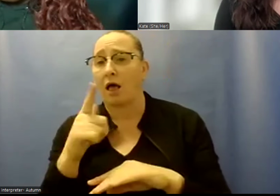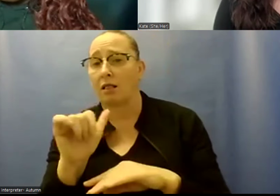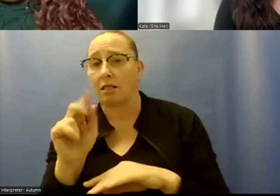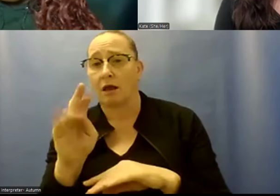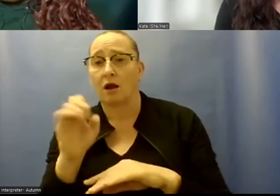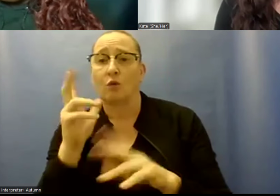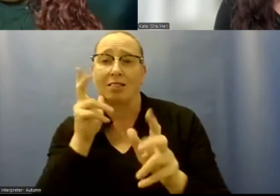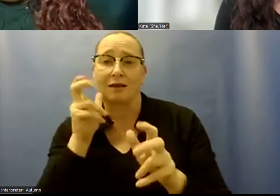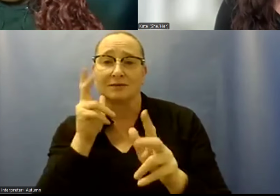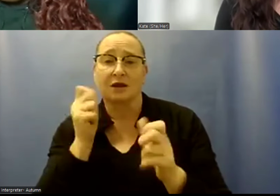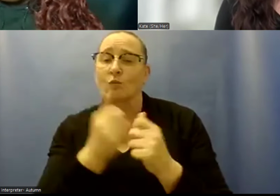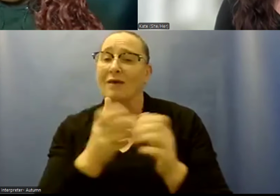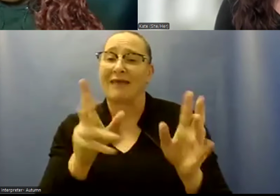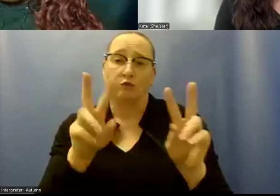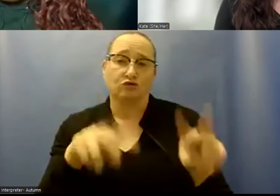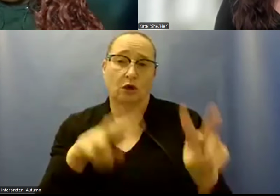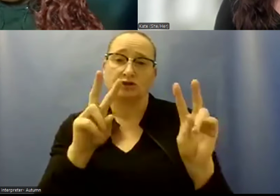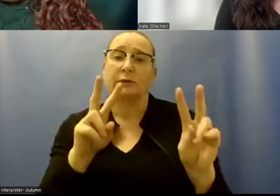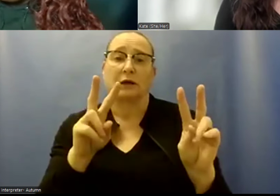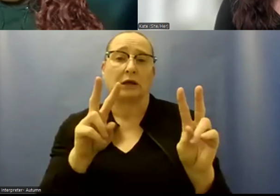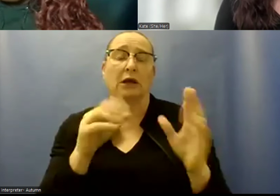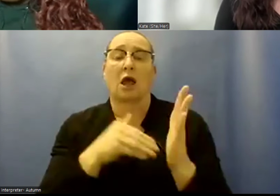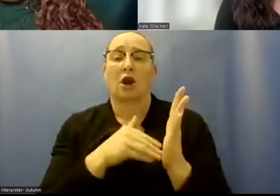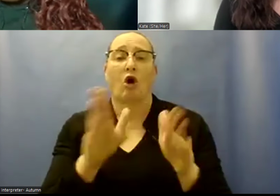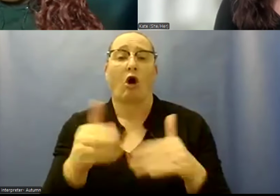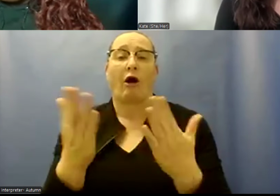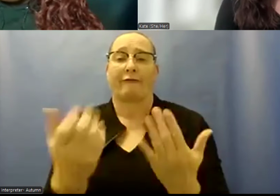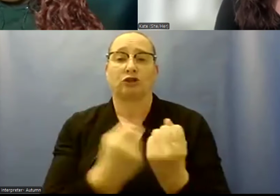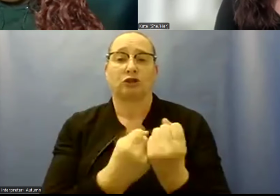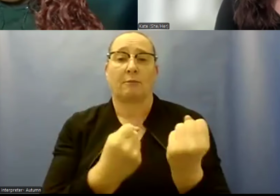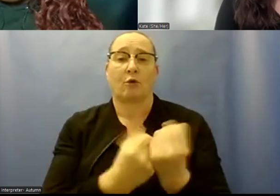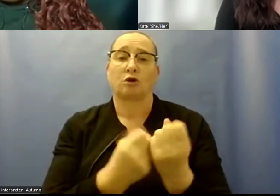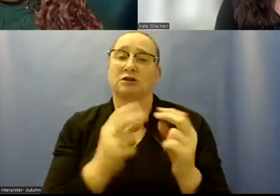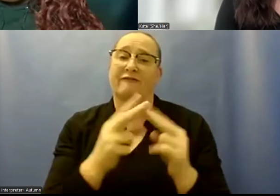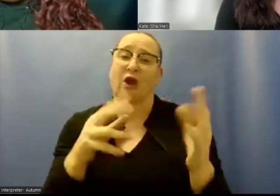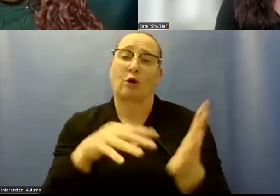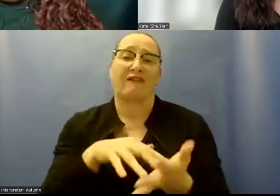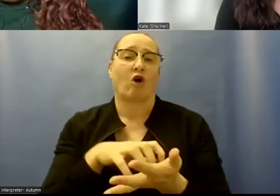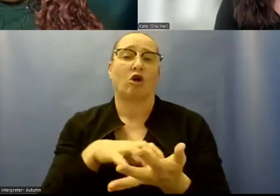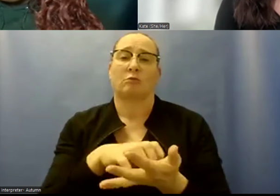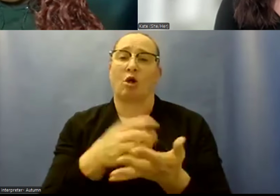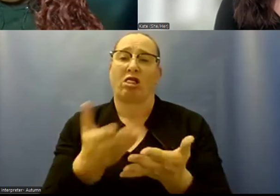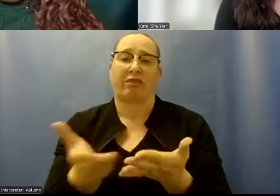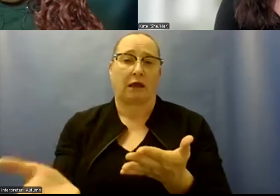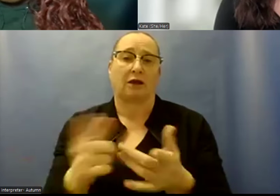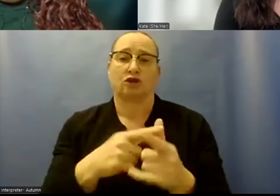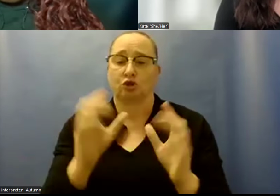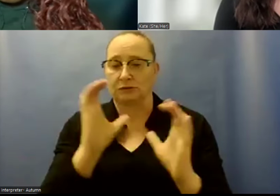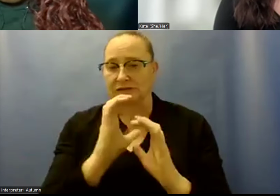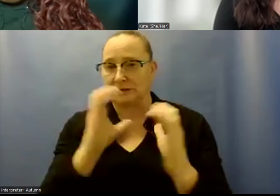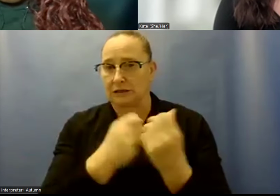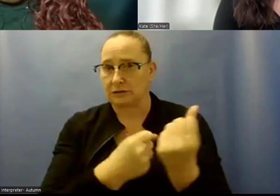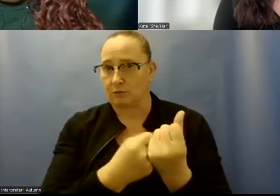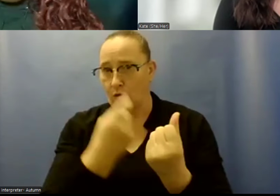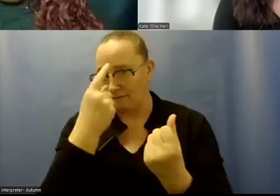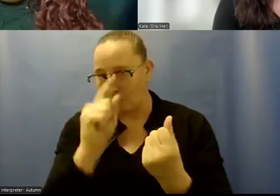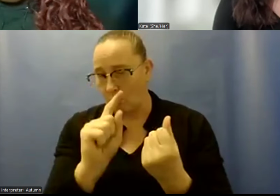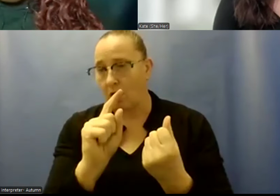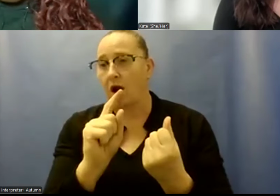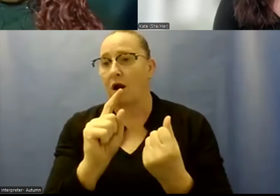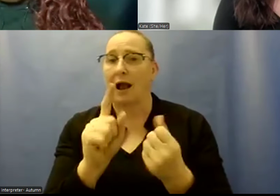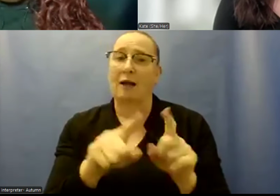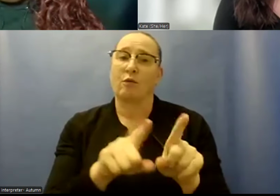them without judgment, and offer support, because it is a very vulnerable thing to seek support for. And I